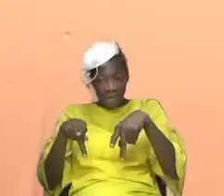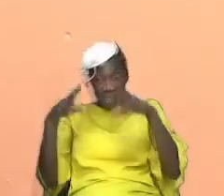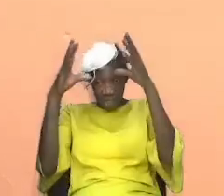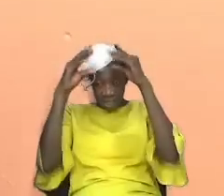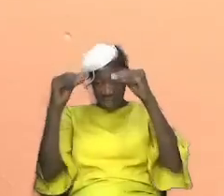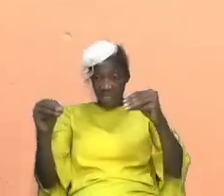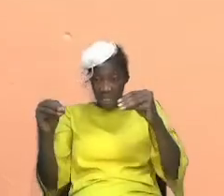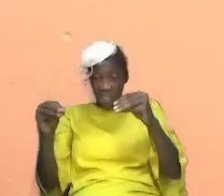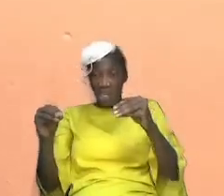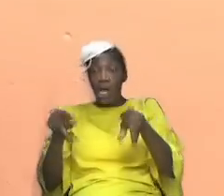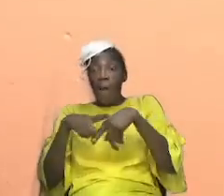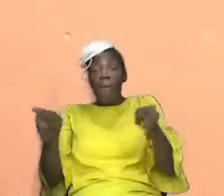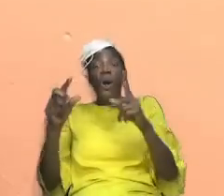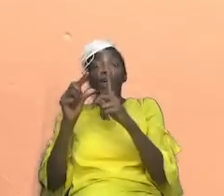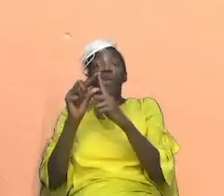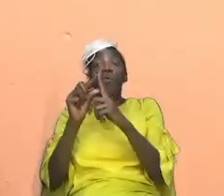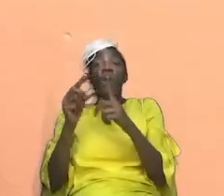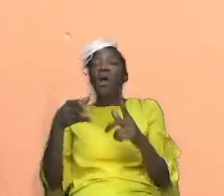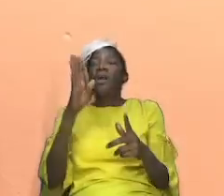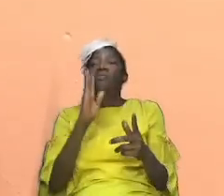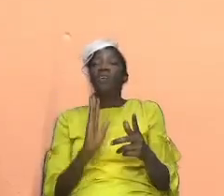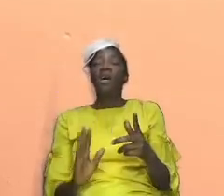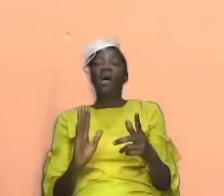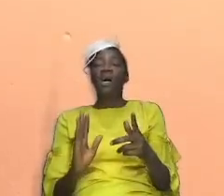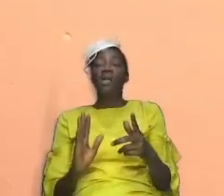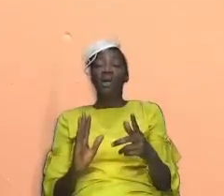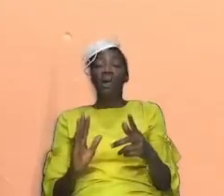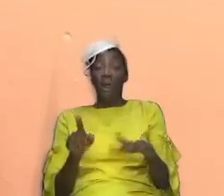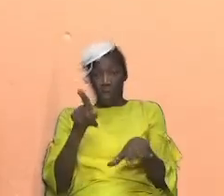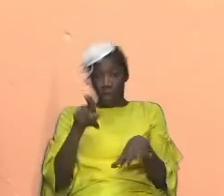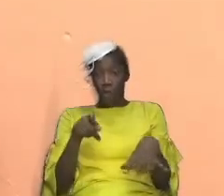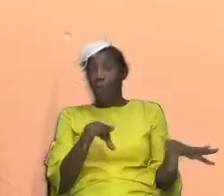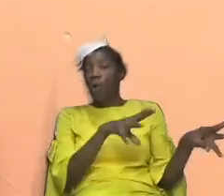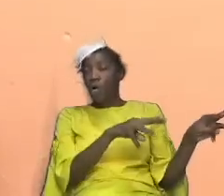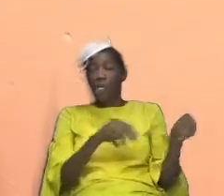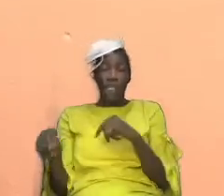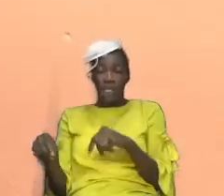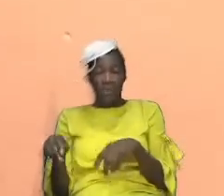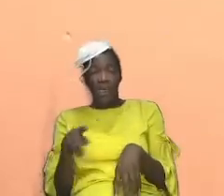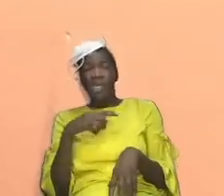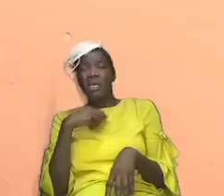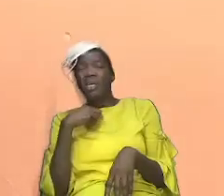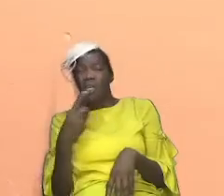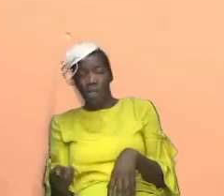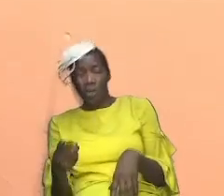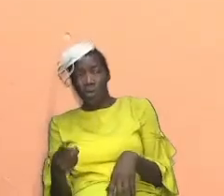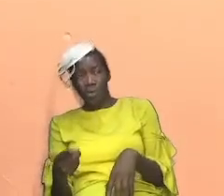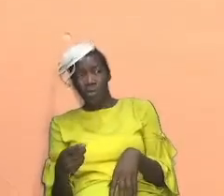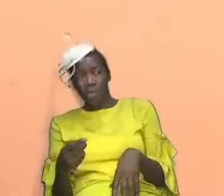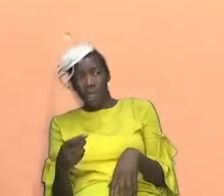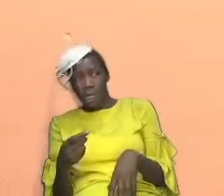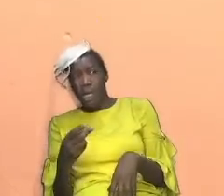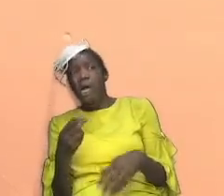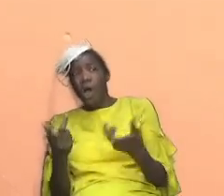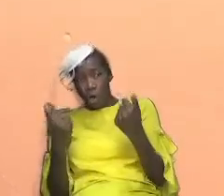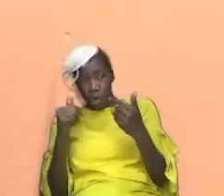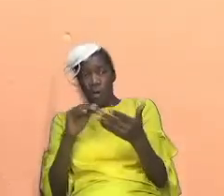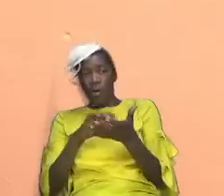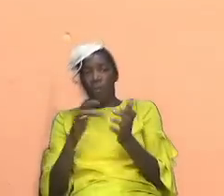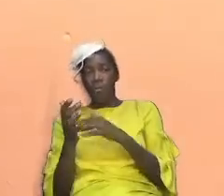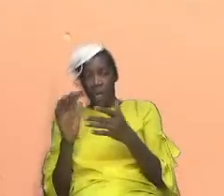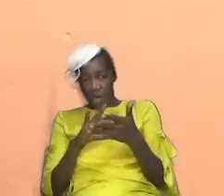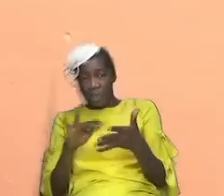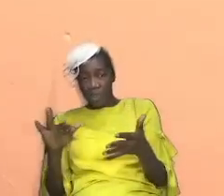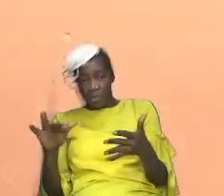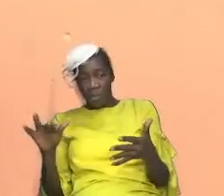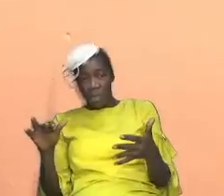is the word of God. And so for those who skip it so that they can watch a favorite movie, and for those who skip